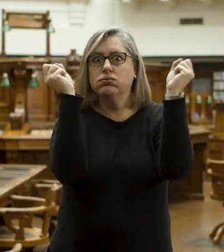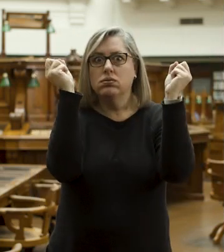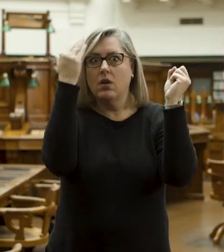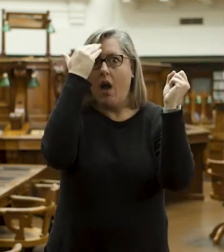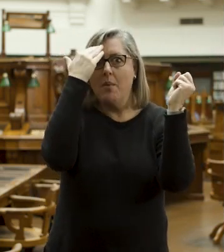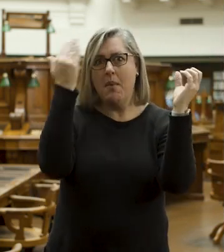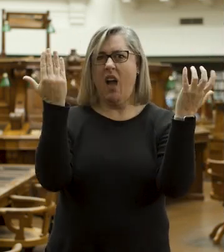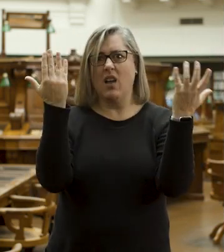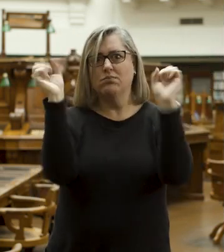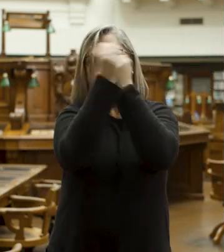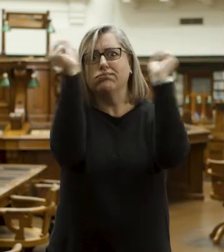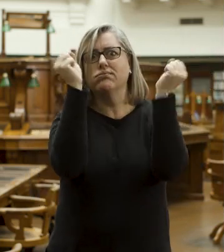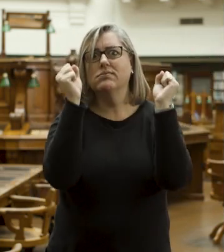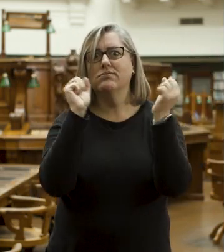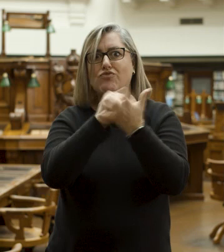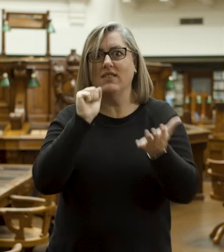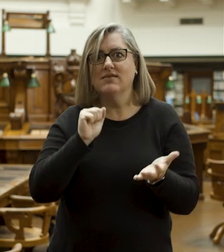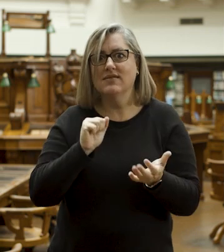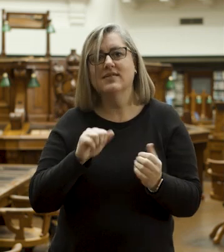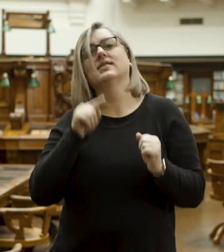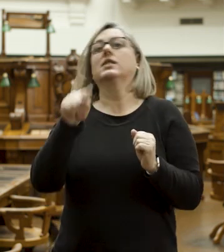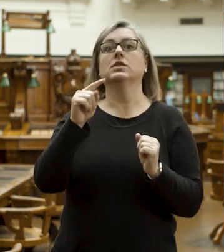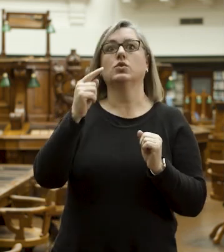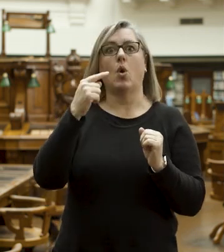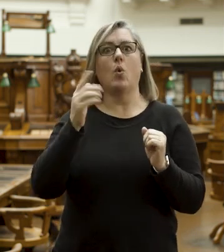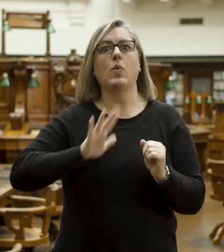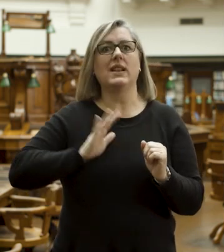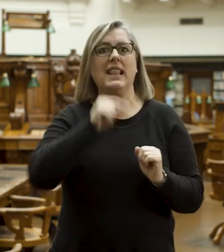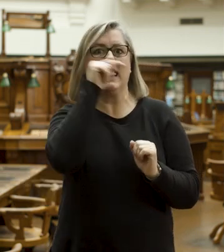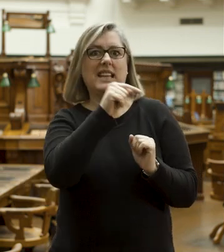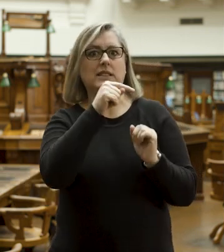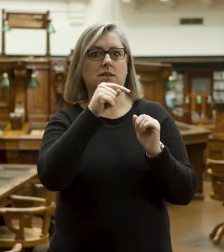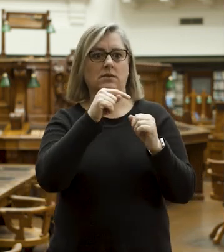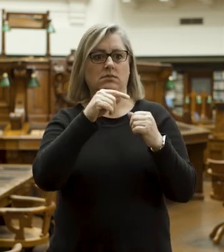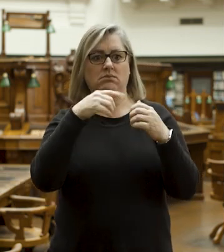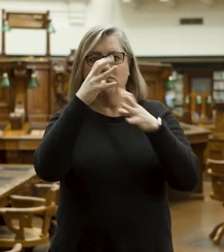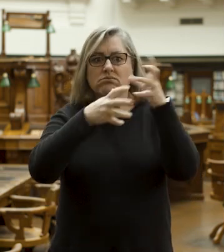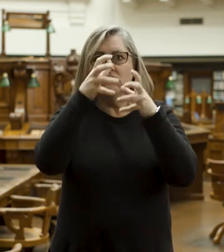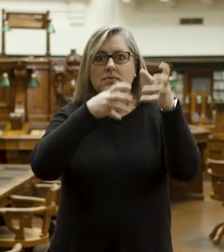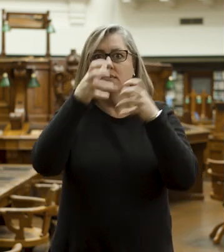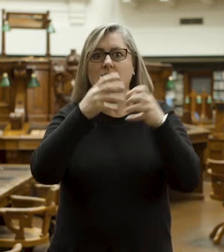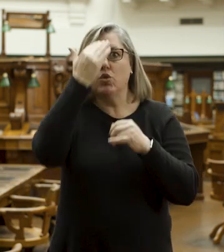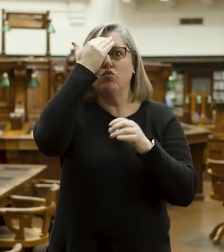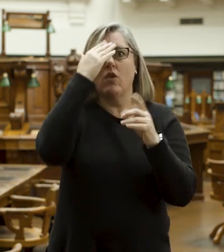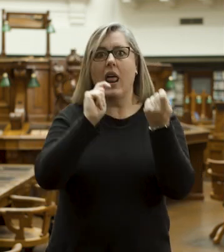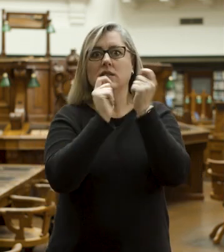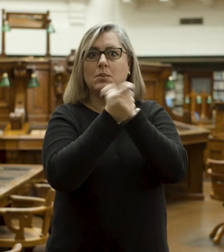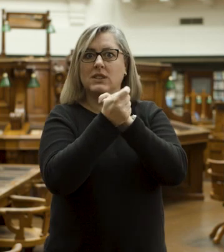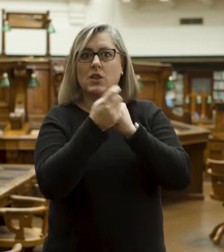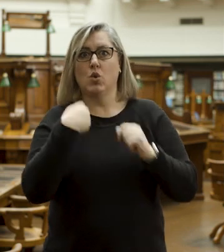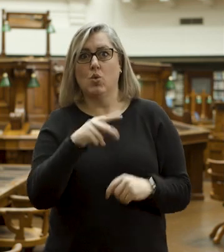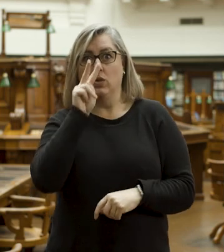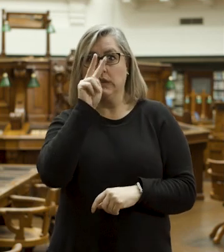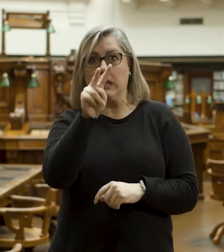Mind blowing. So, what we're going to need is this, the neural adapter, and all you need to do is to stare at this silver